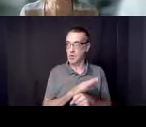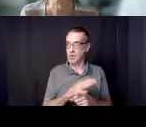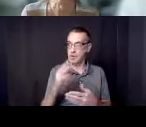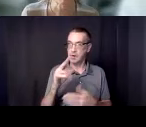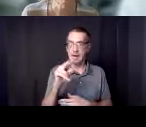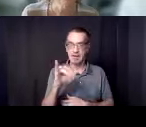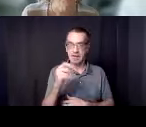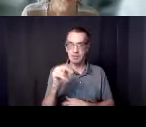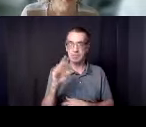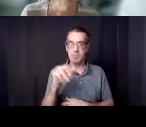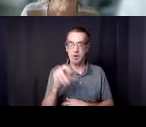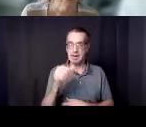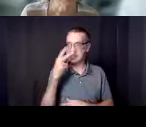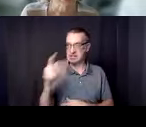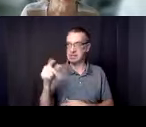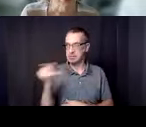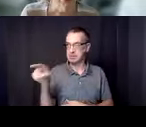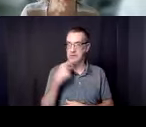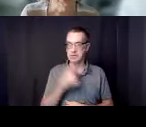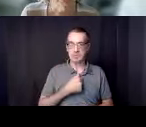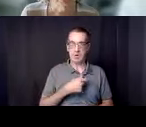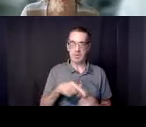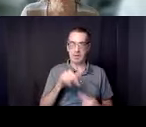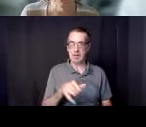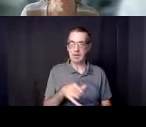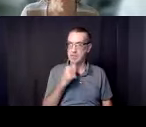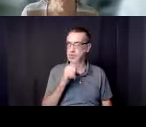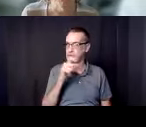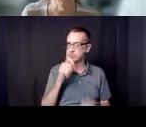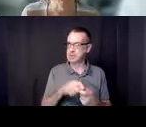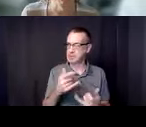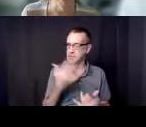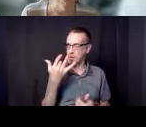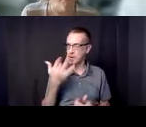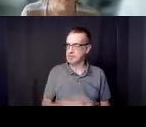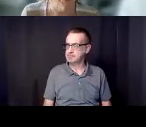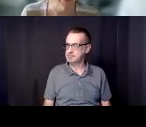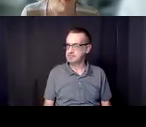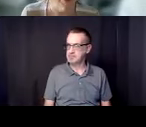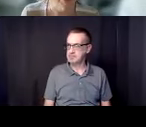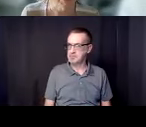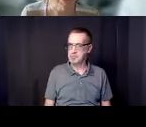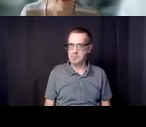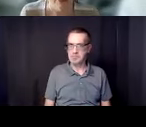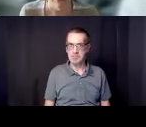bar. Yeah. Okay, I'm sorry for that. I'm not quite sure why it's doing